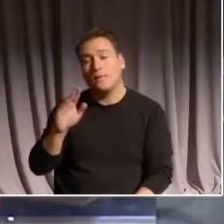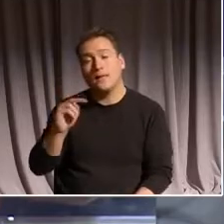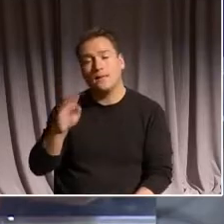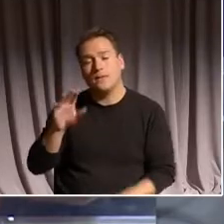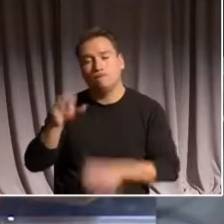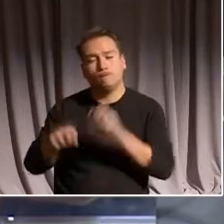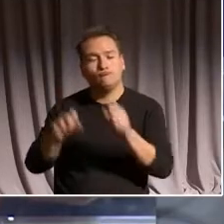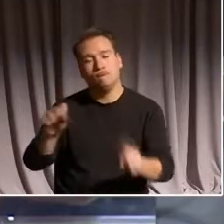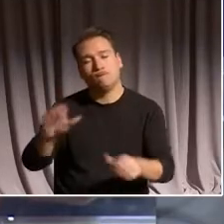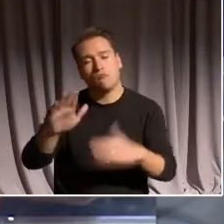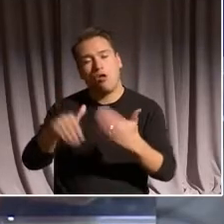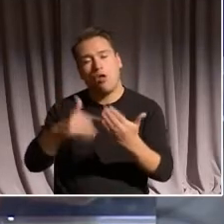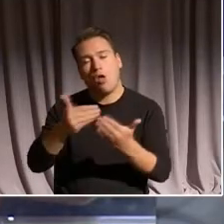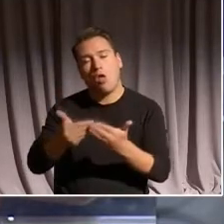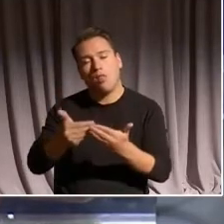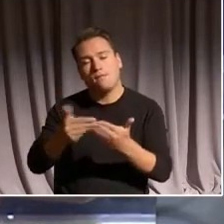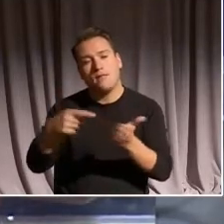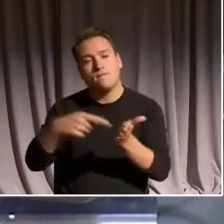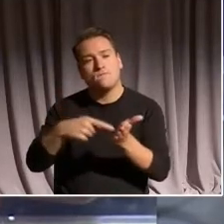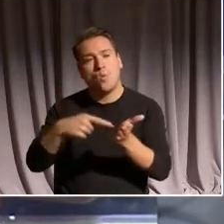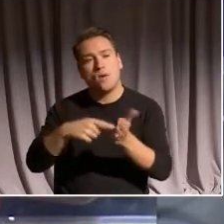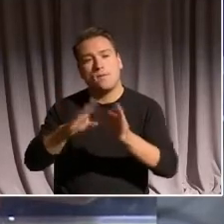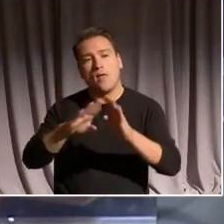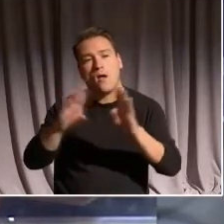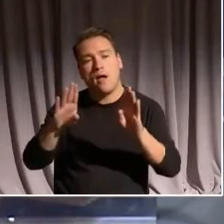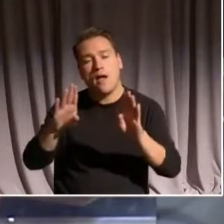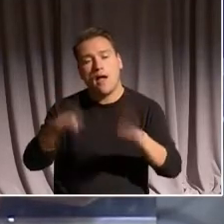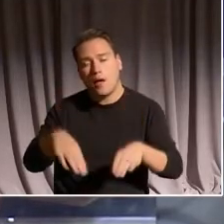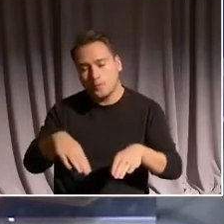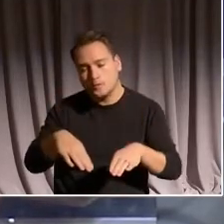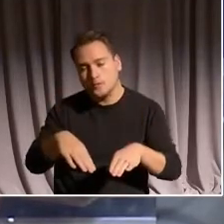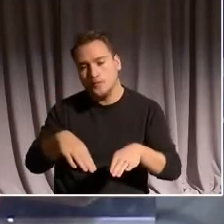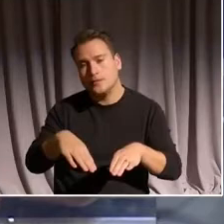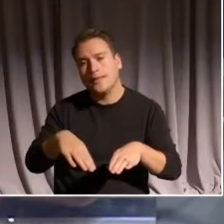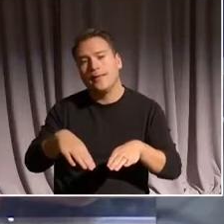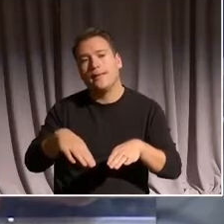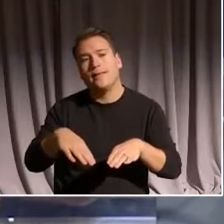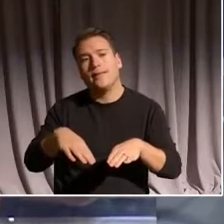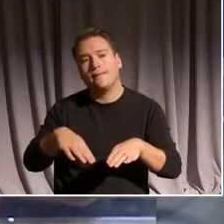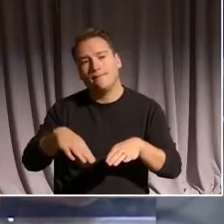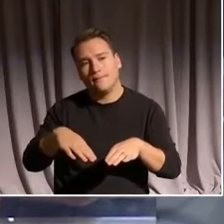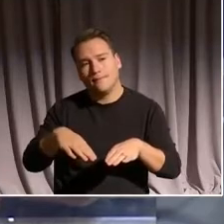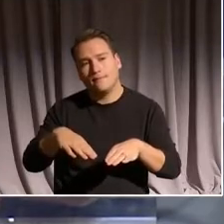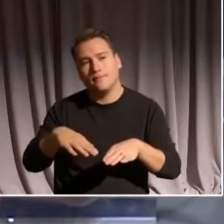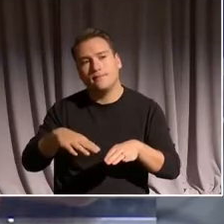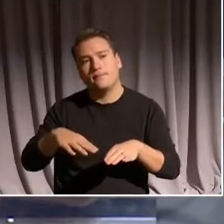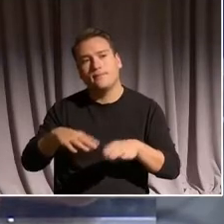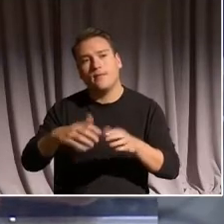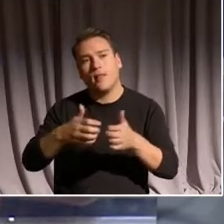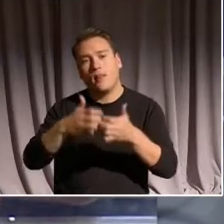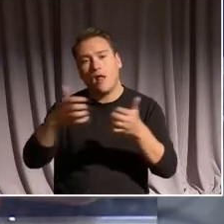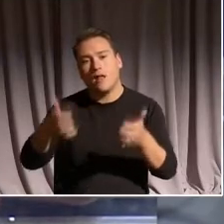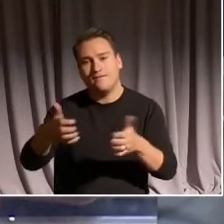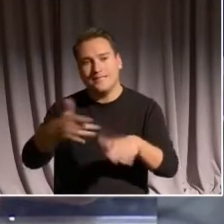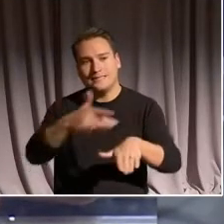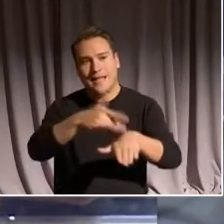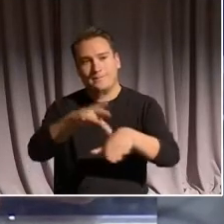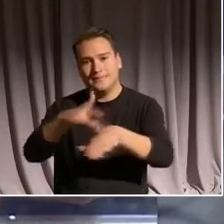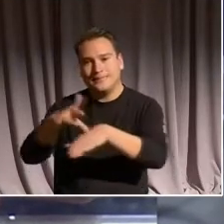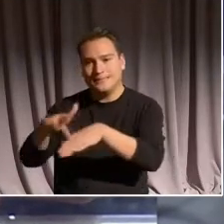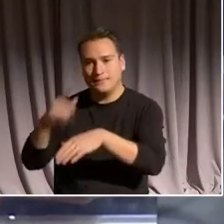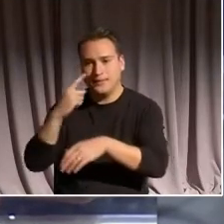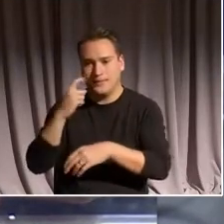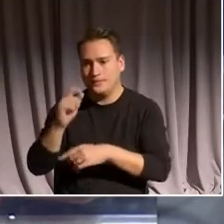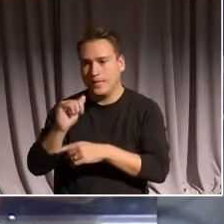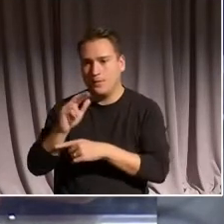the affordable housing, restored it, and a lot of it is now empty because that business isn't doing